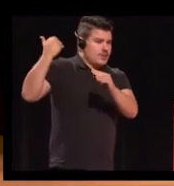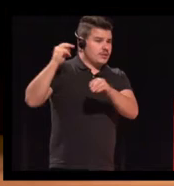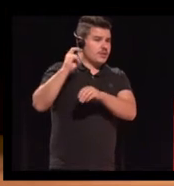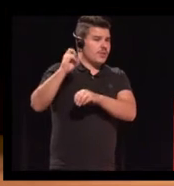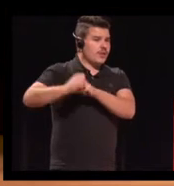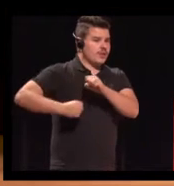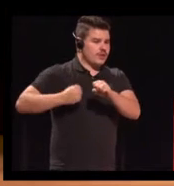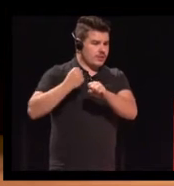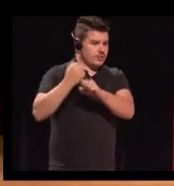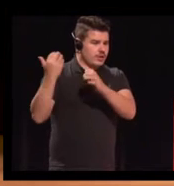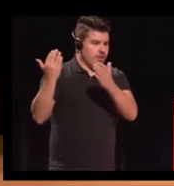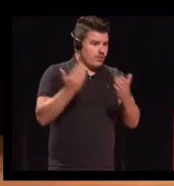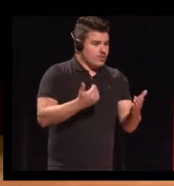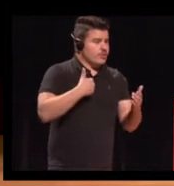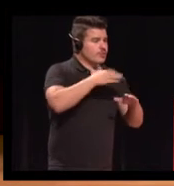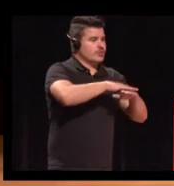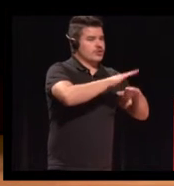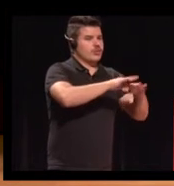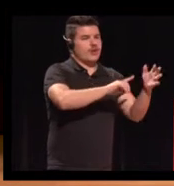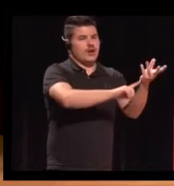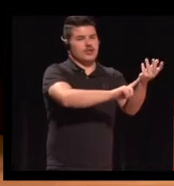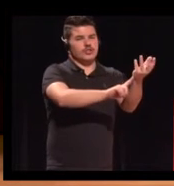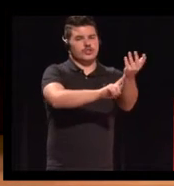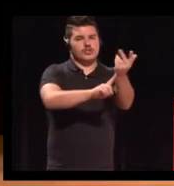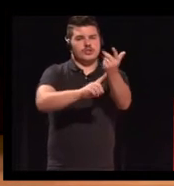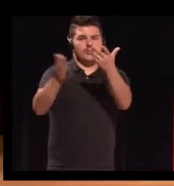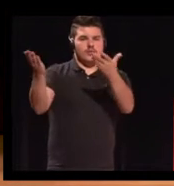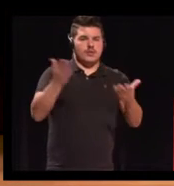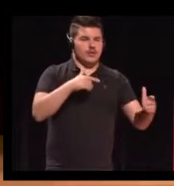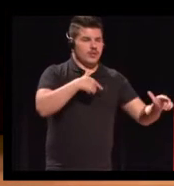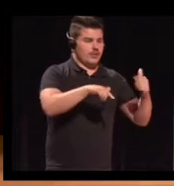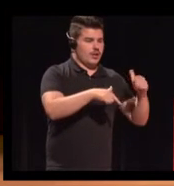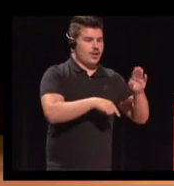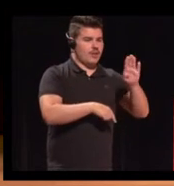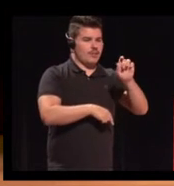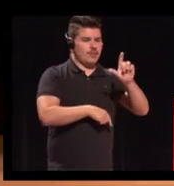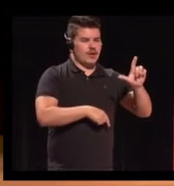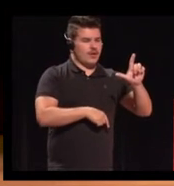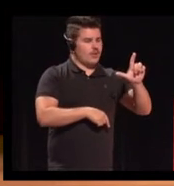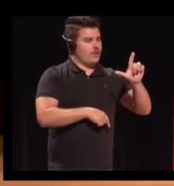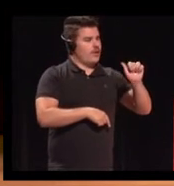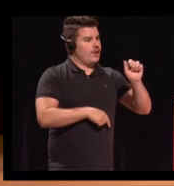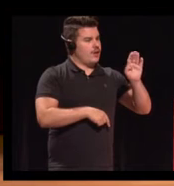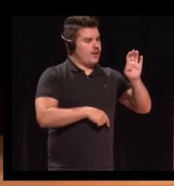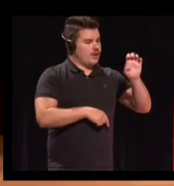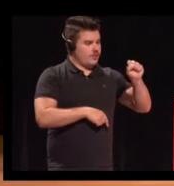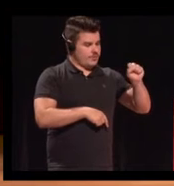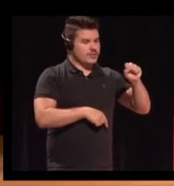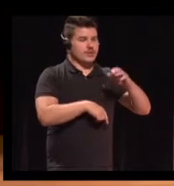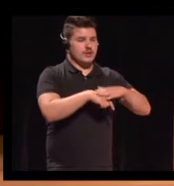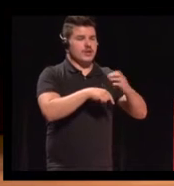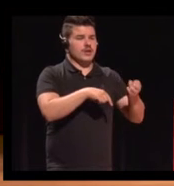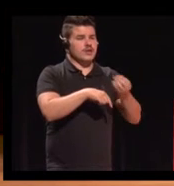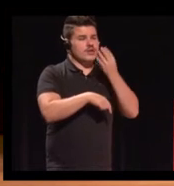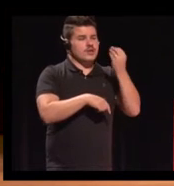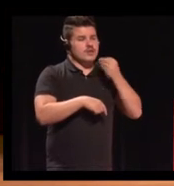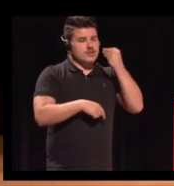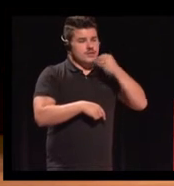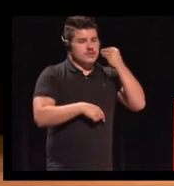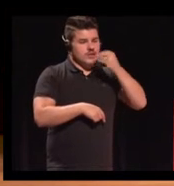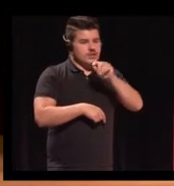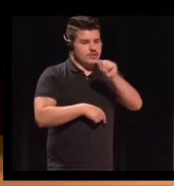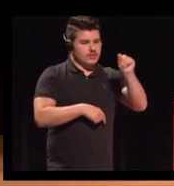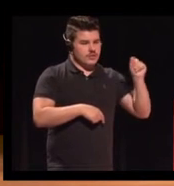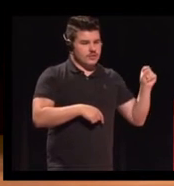at Bell Labs. They called this program EAT, for Experiments in Arts and Technology. Now,